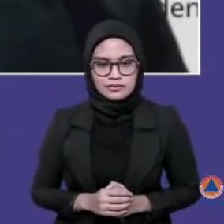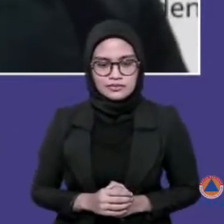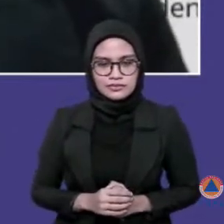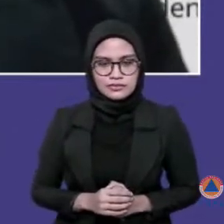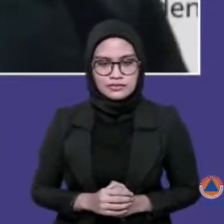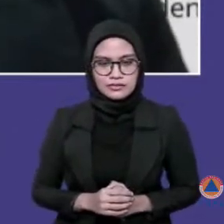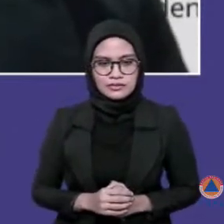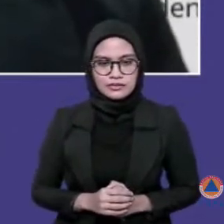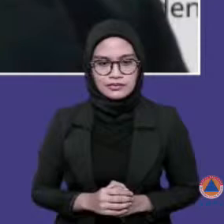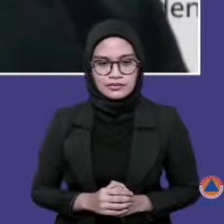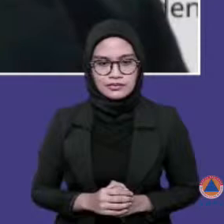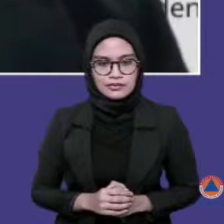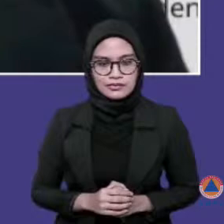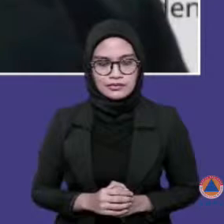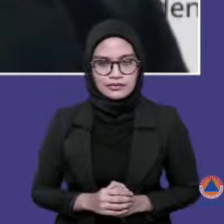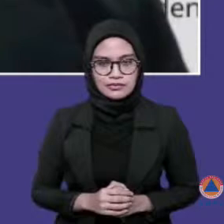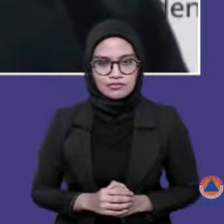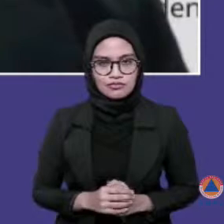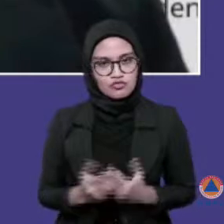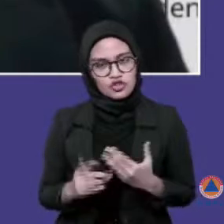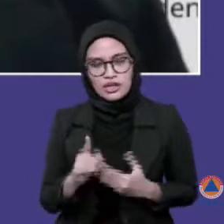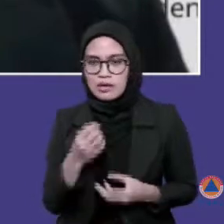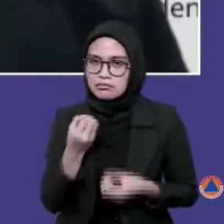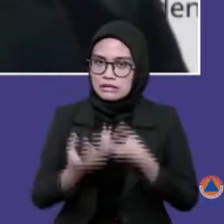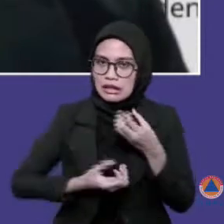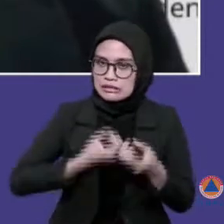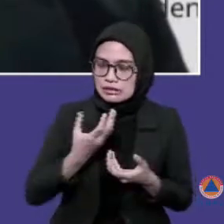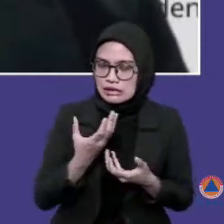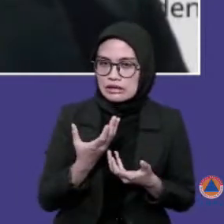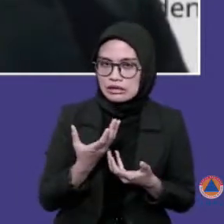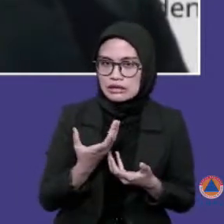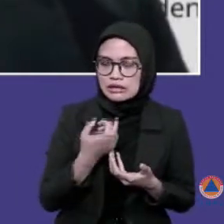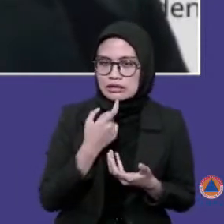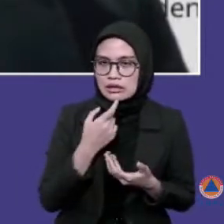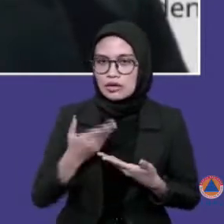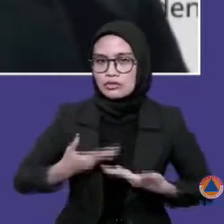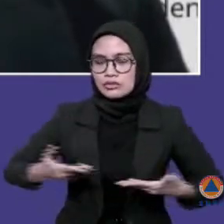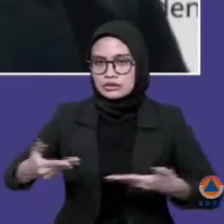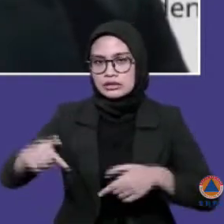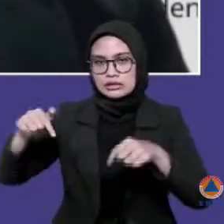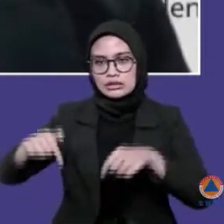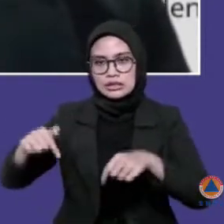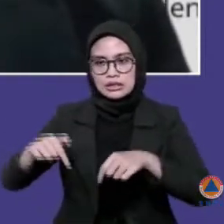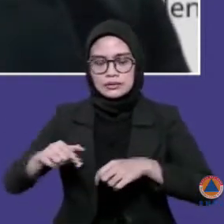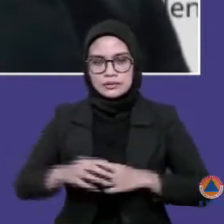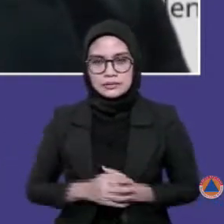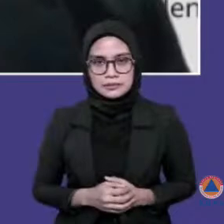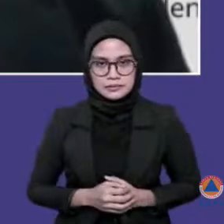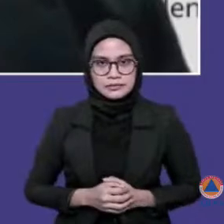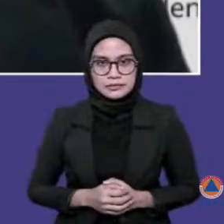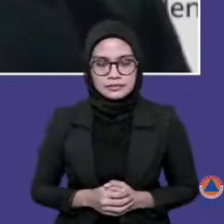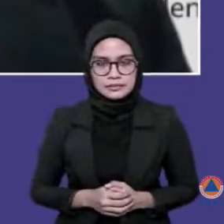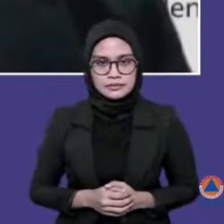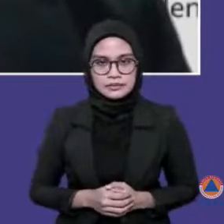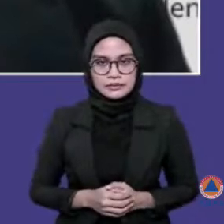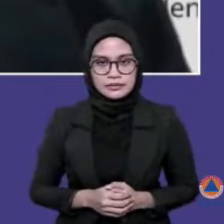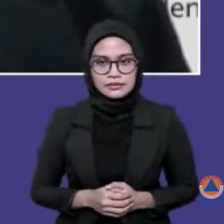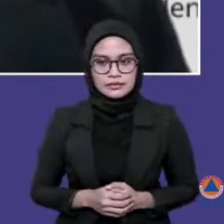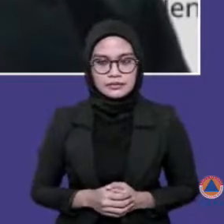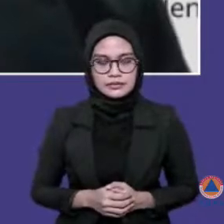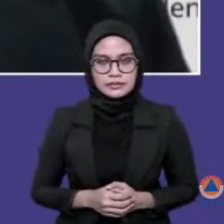heard. So please do sign up for that Sure. Since it's only in a couple of days' time.